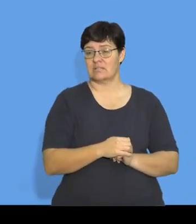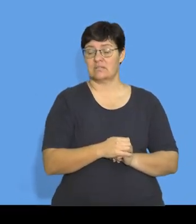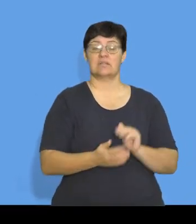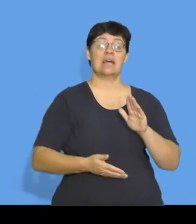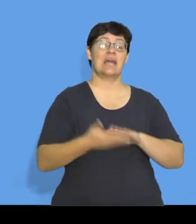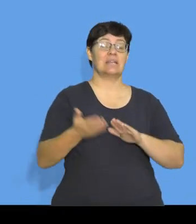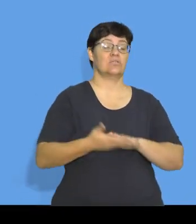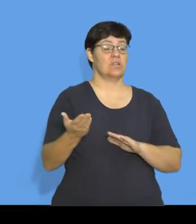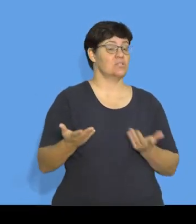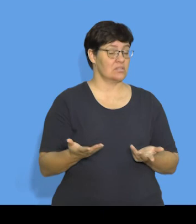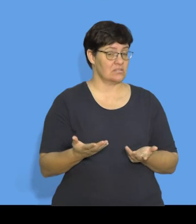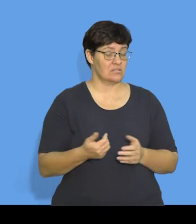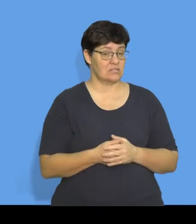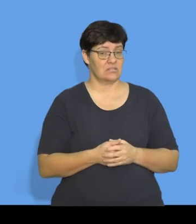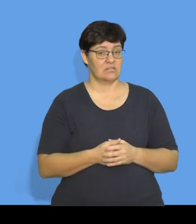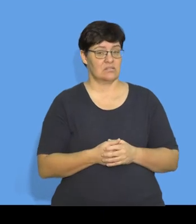acceleration